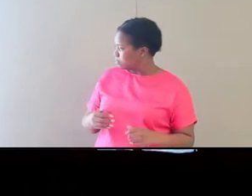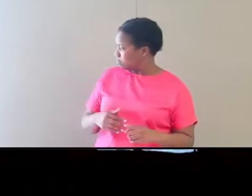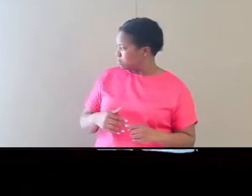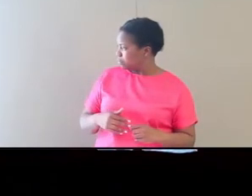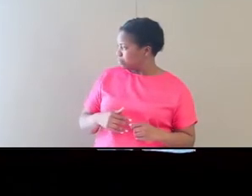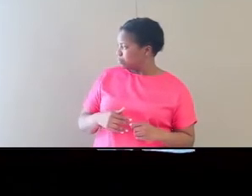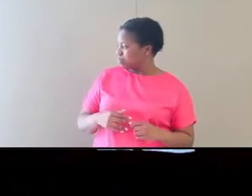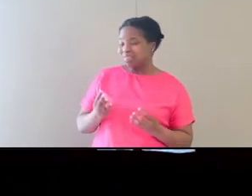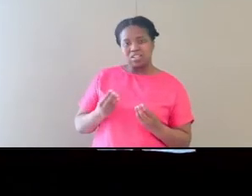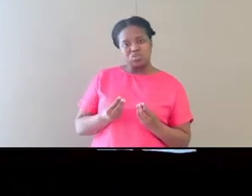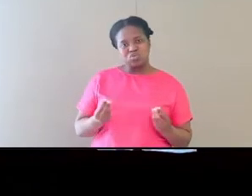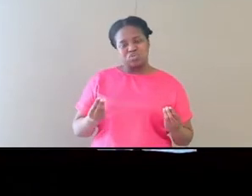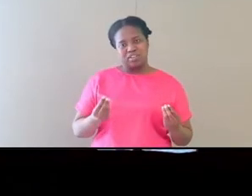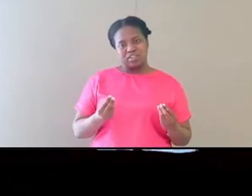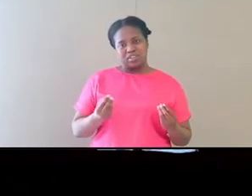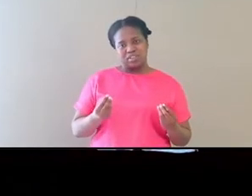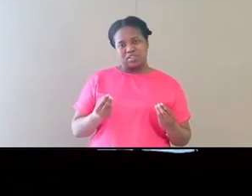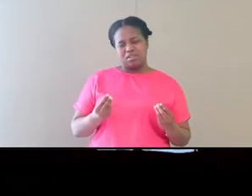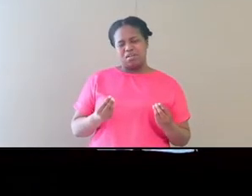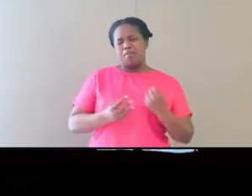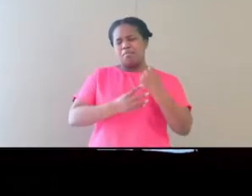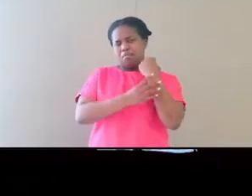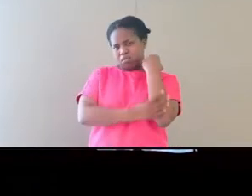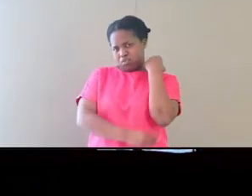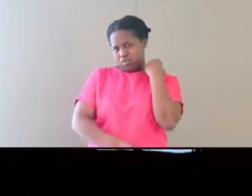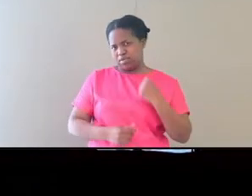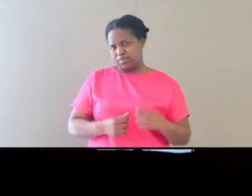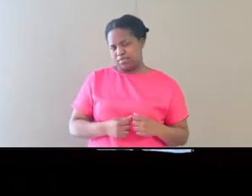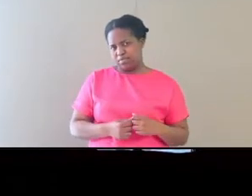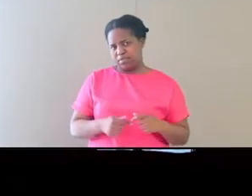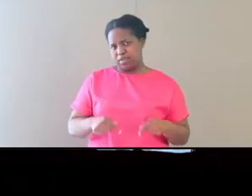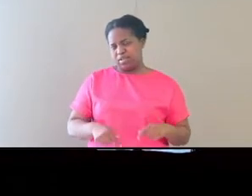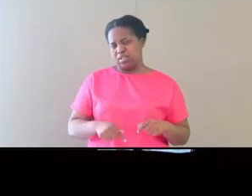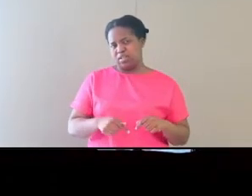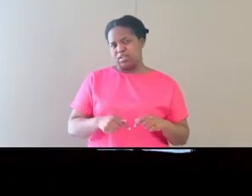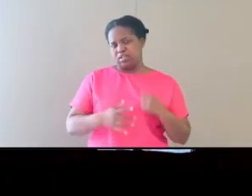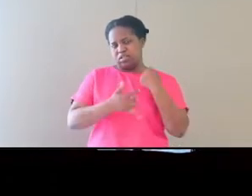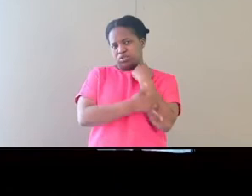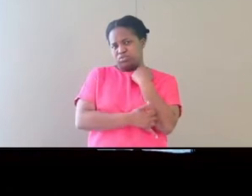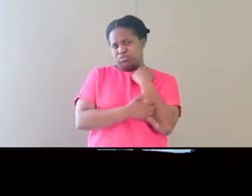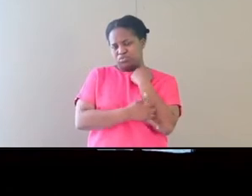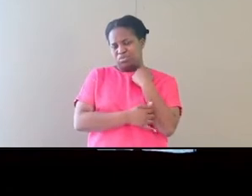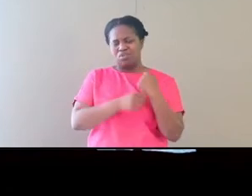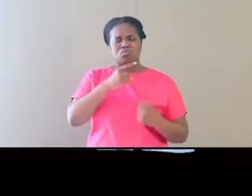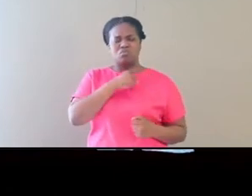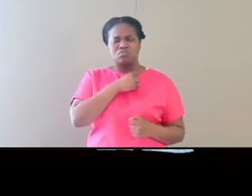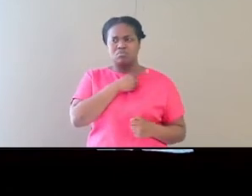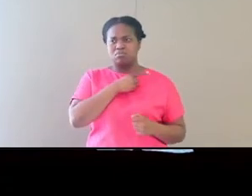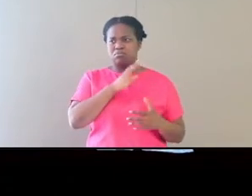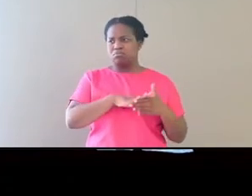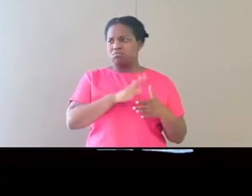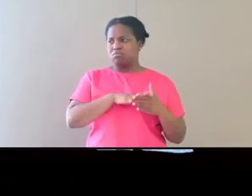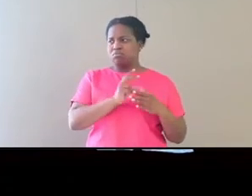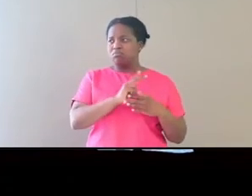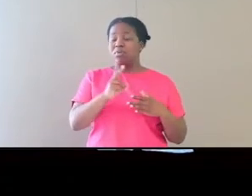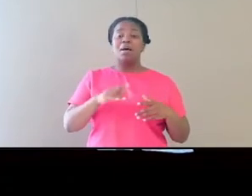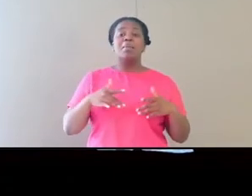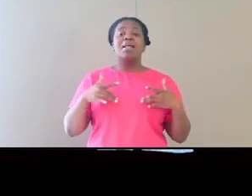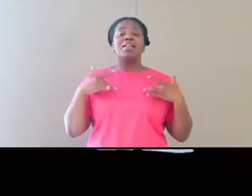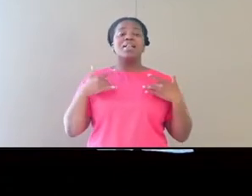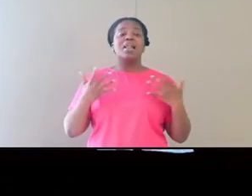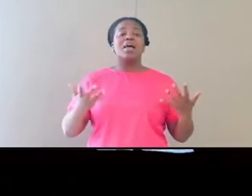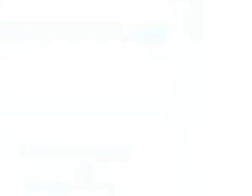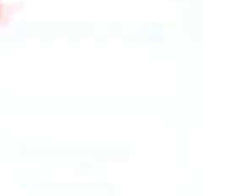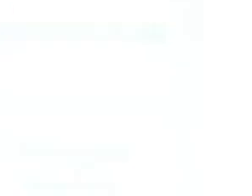so children are disproportionately poor in this country. And there are a range of reasons. It's partly because of where they live, in low